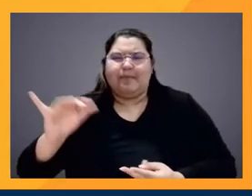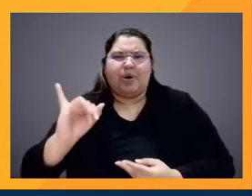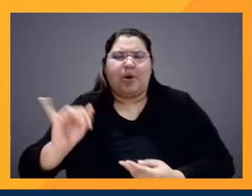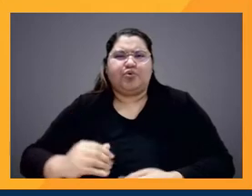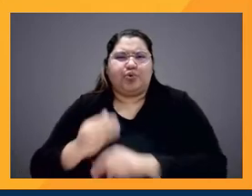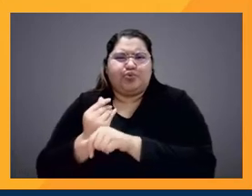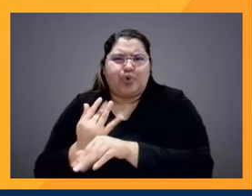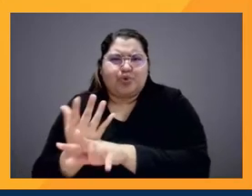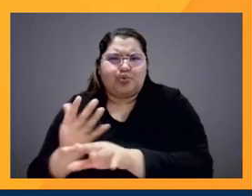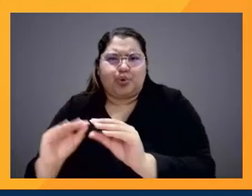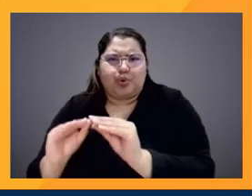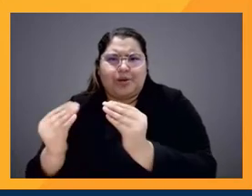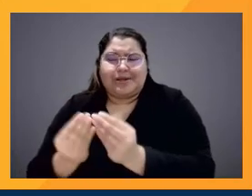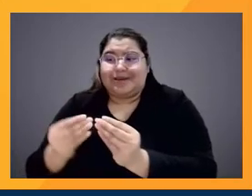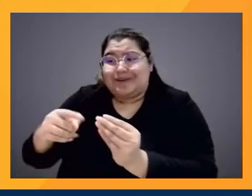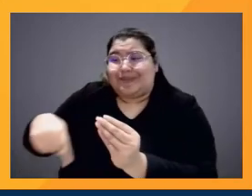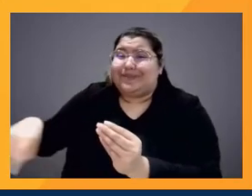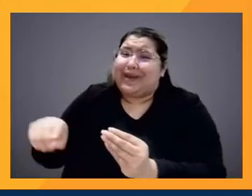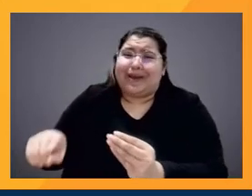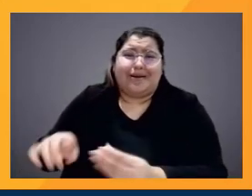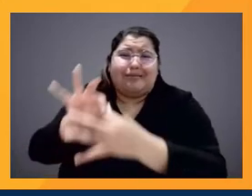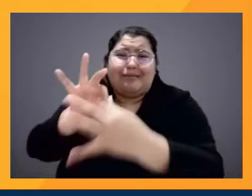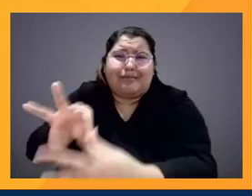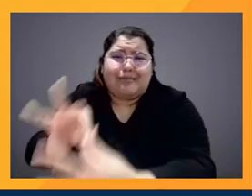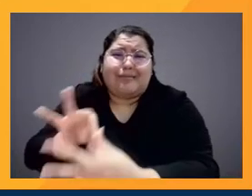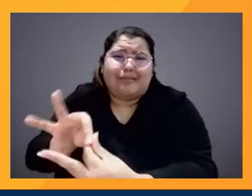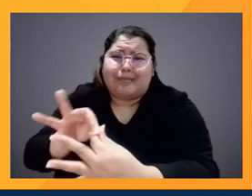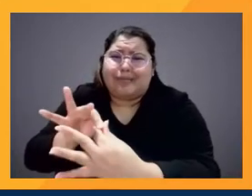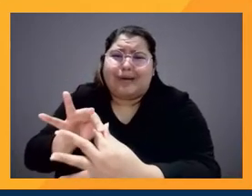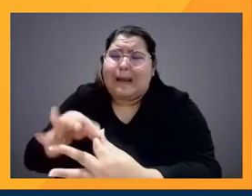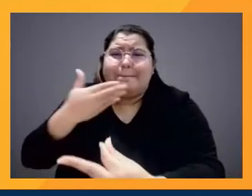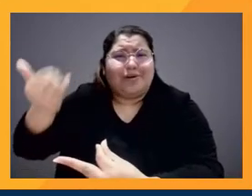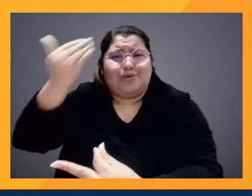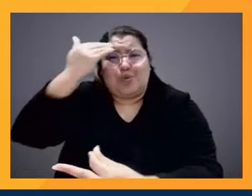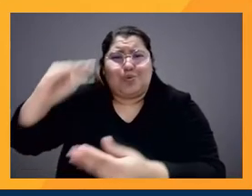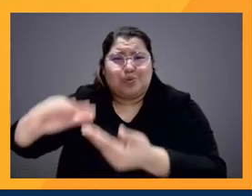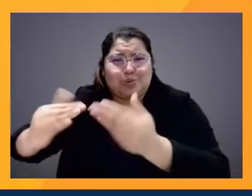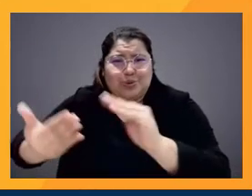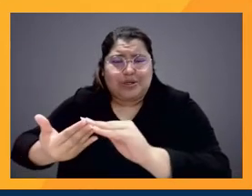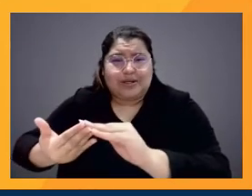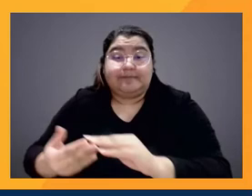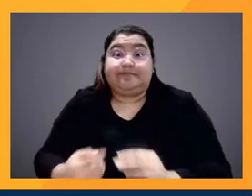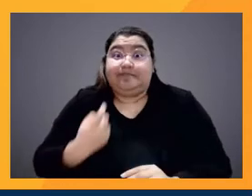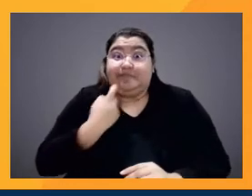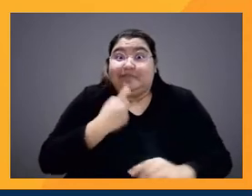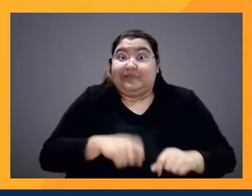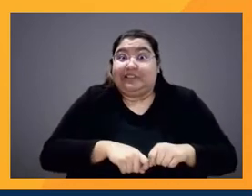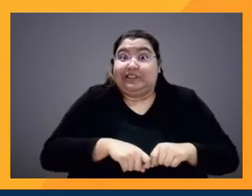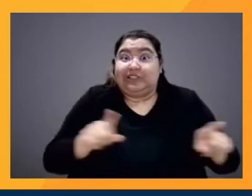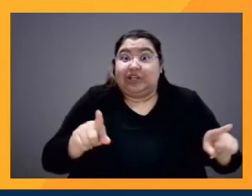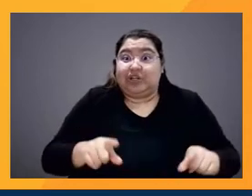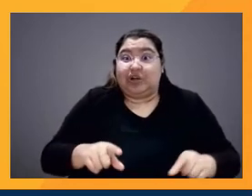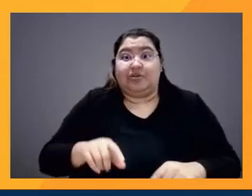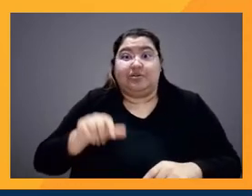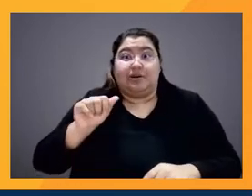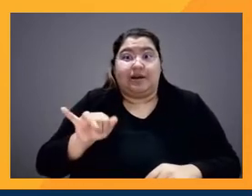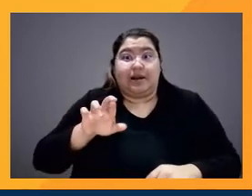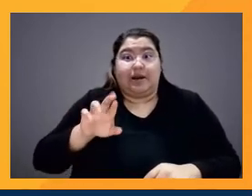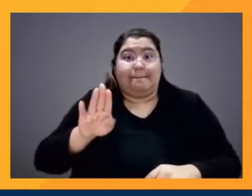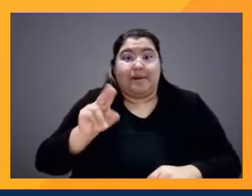so fundamental to achieving our mission, which is creating a world where anyone can belong anywhere, right? So we've really